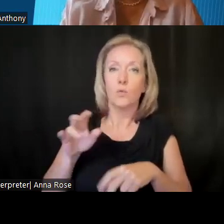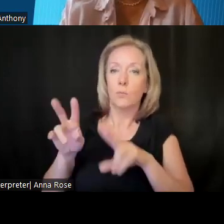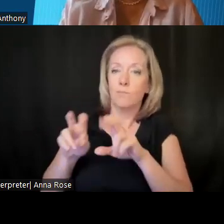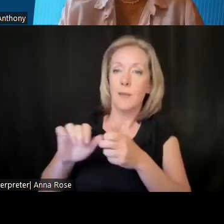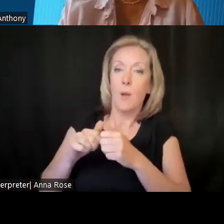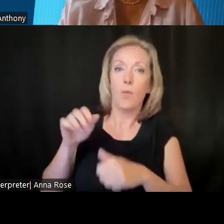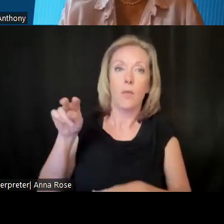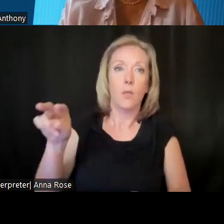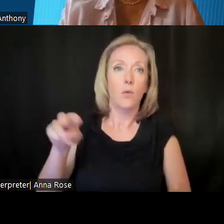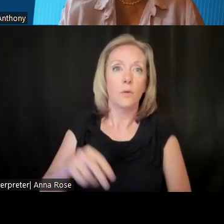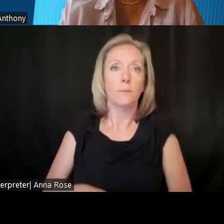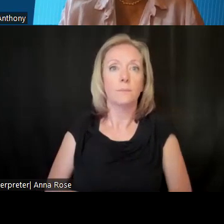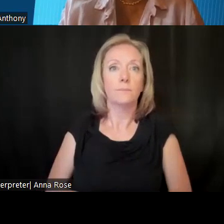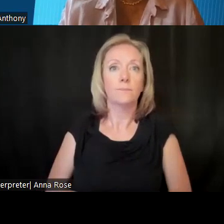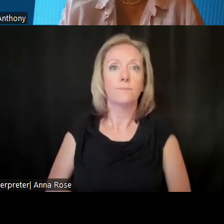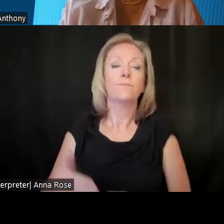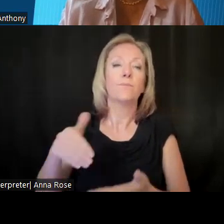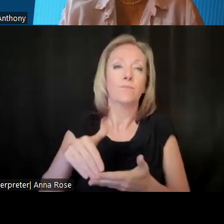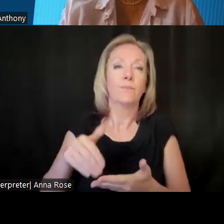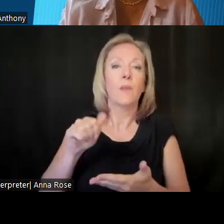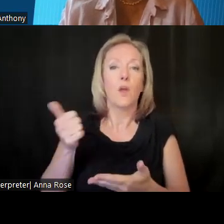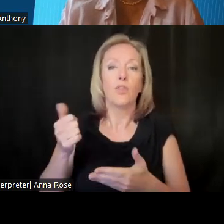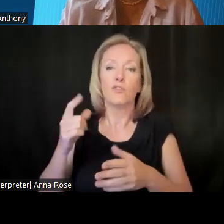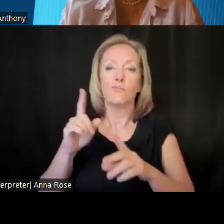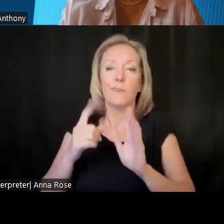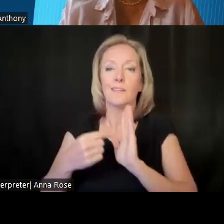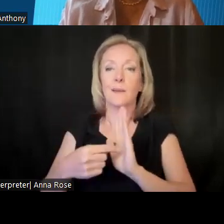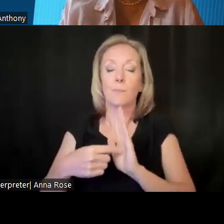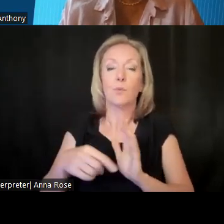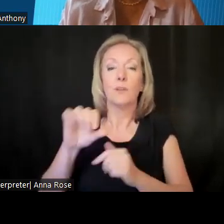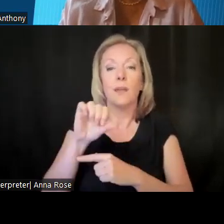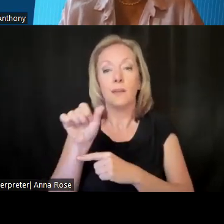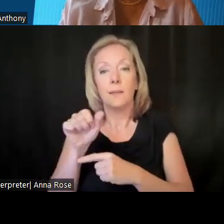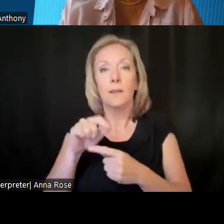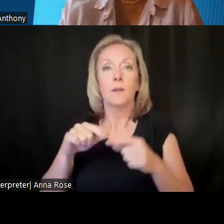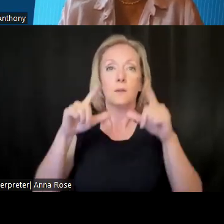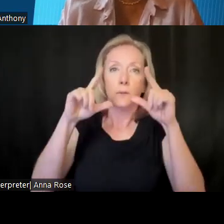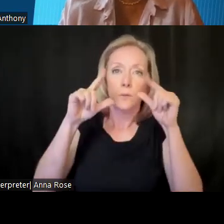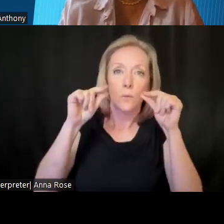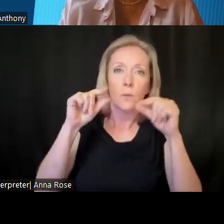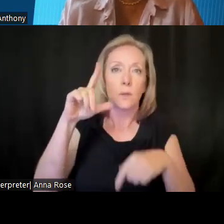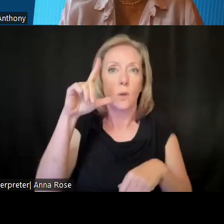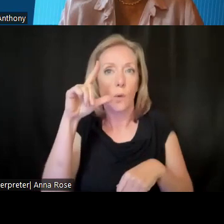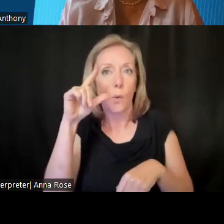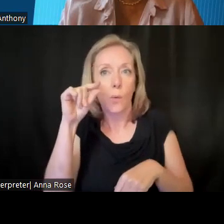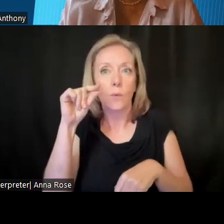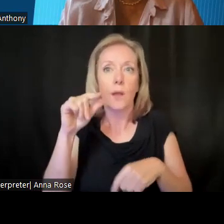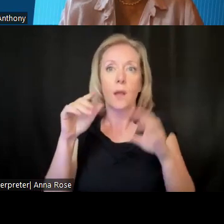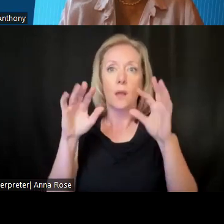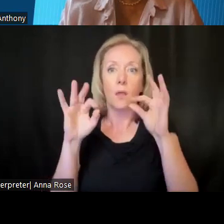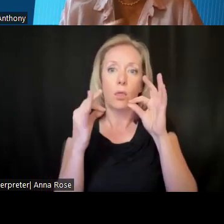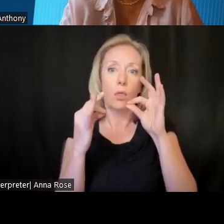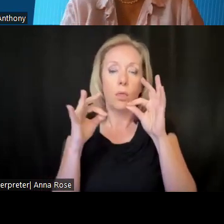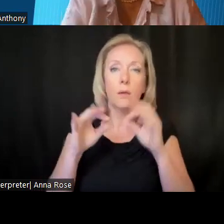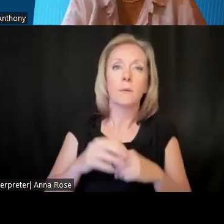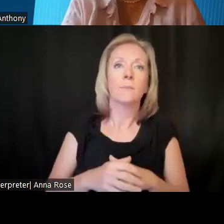me something? So here we just have a picture of some of the things that we worry about. Tilted head, screening, closing one eye, an eye